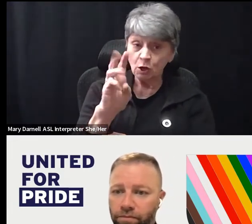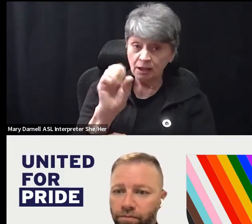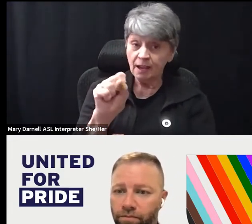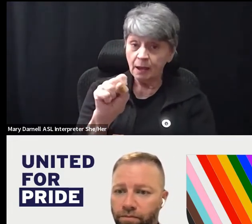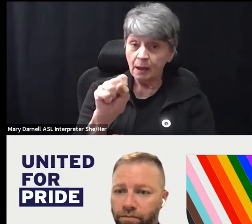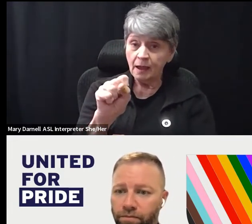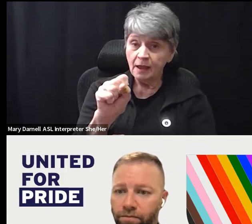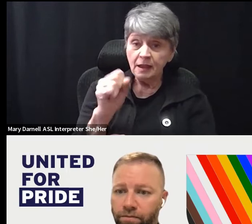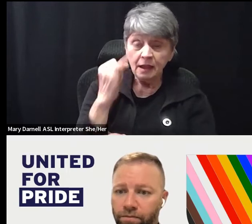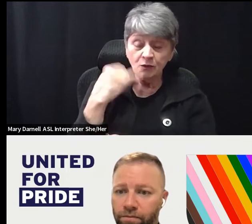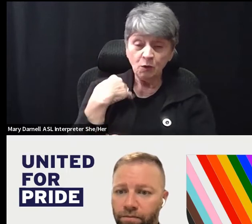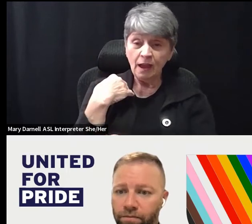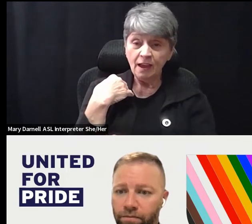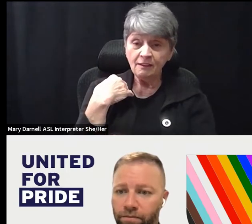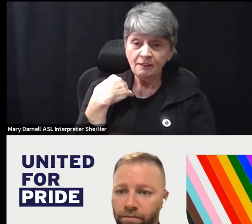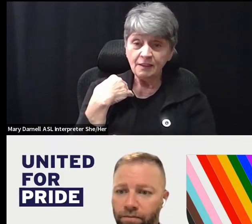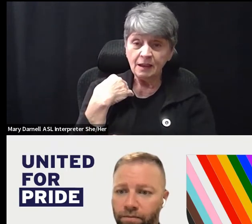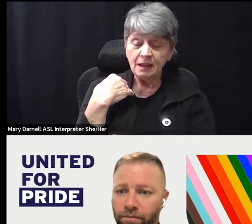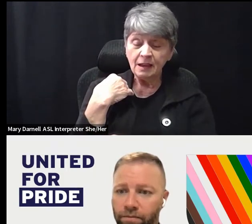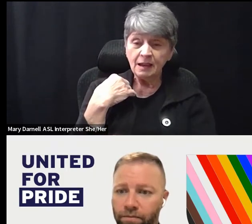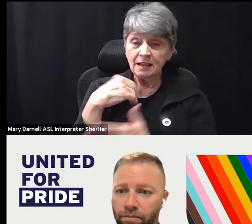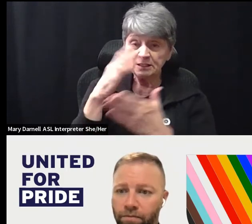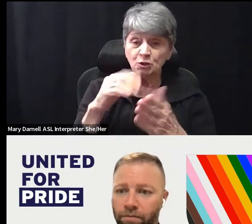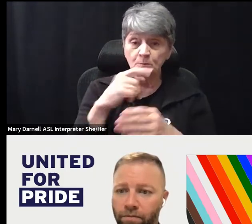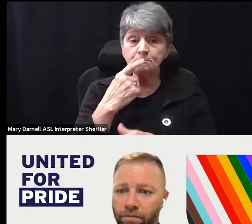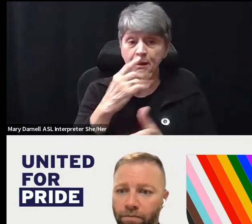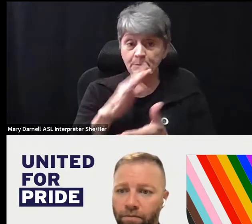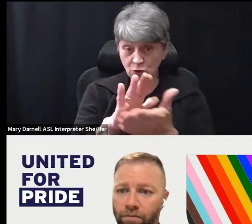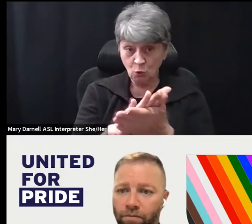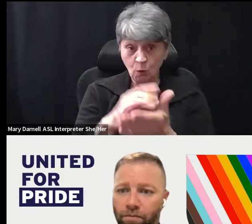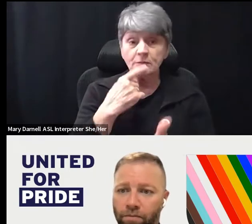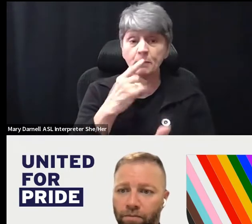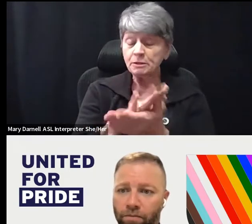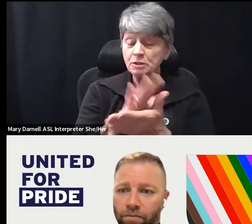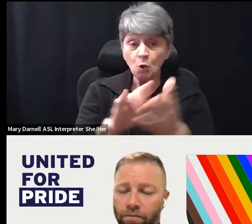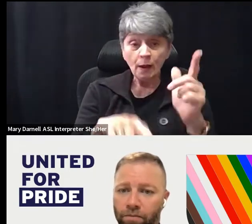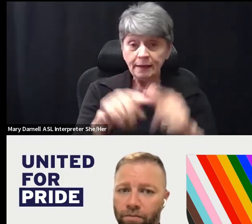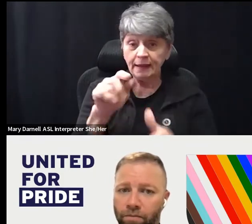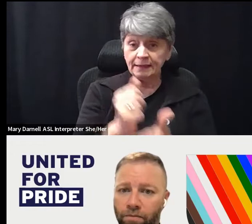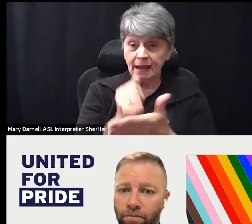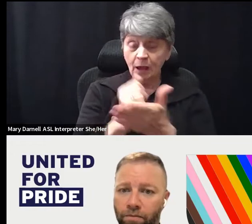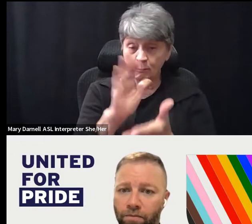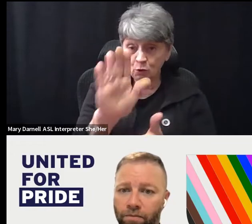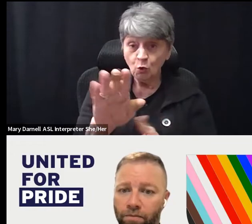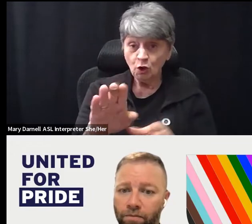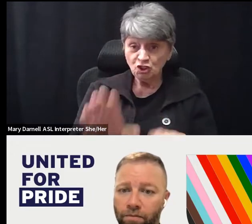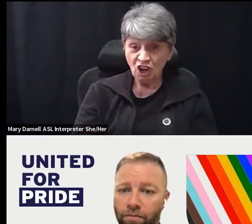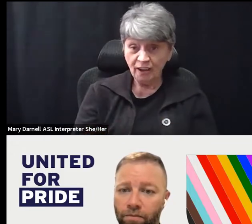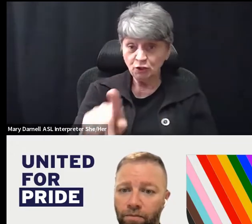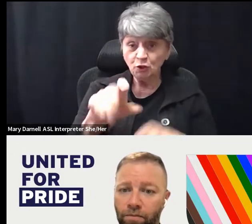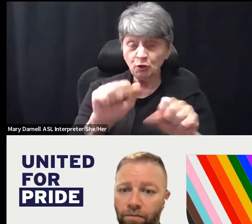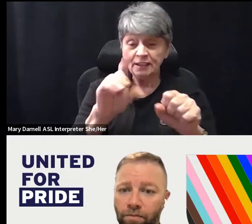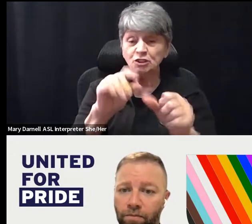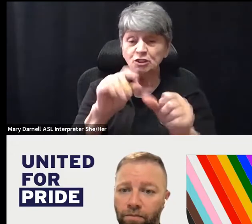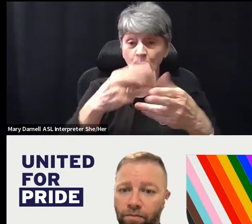and the public school determines that they are not able to serve your child at that school, you can do what's